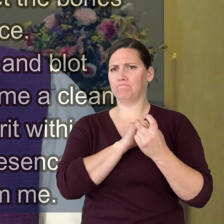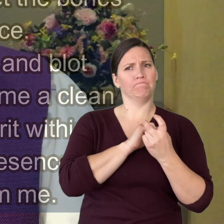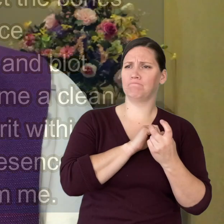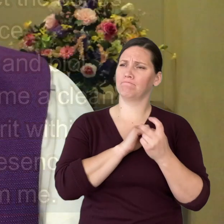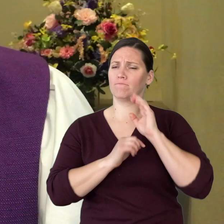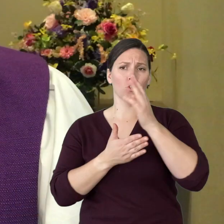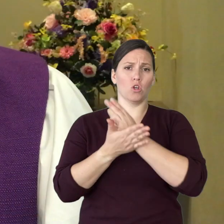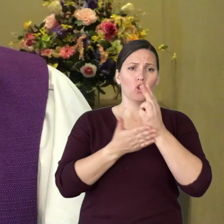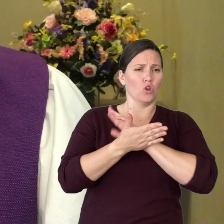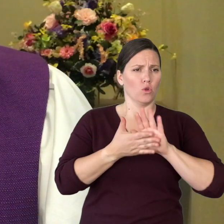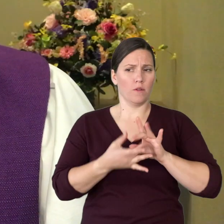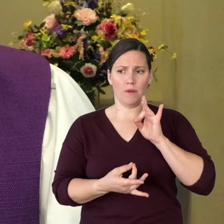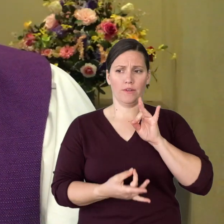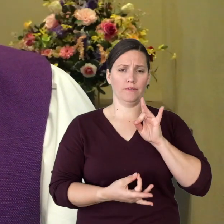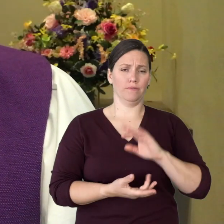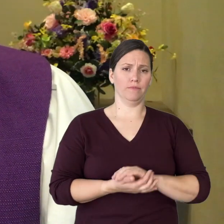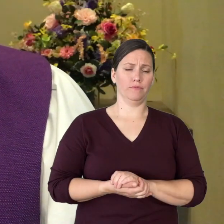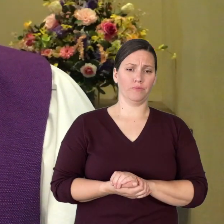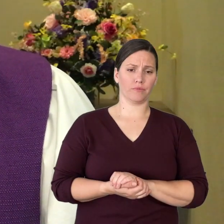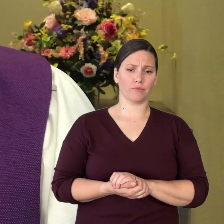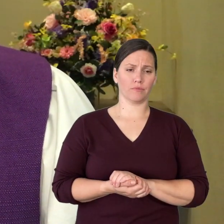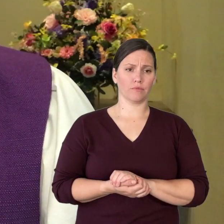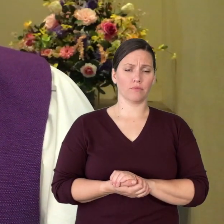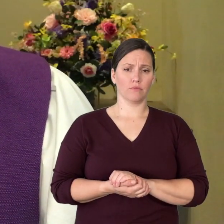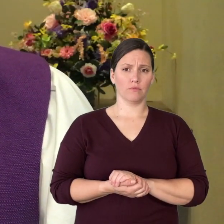me." This is the word of our God.